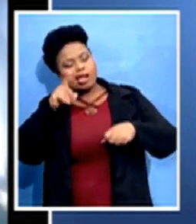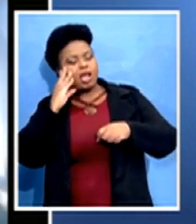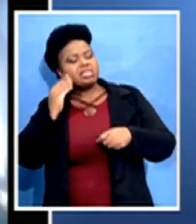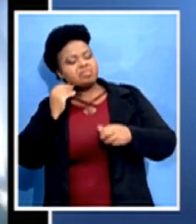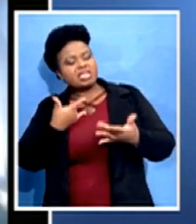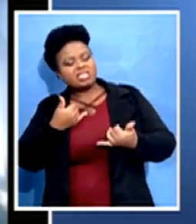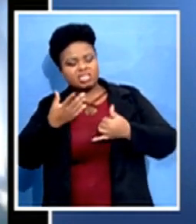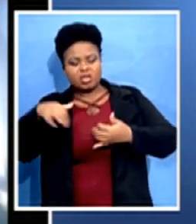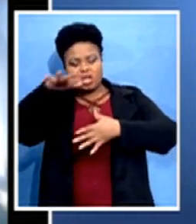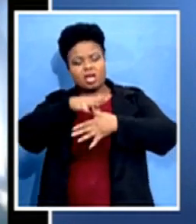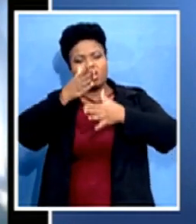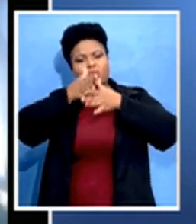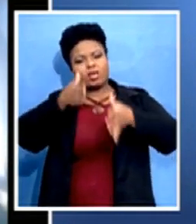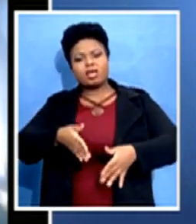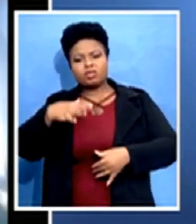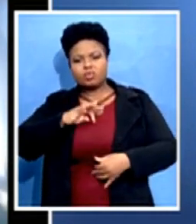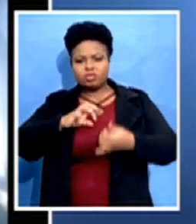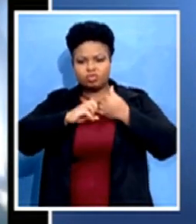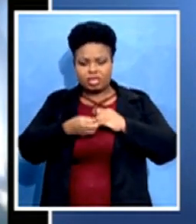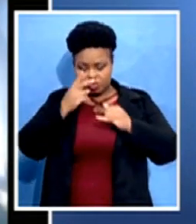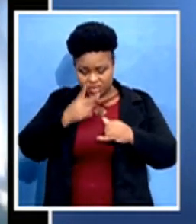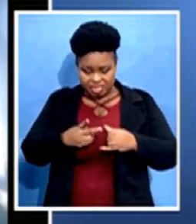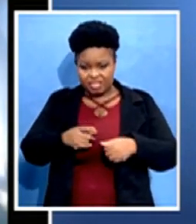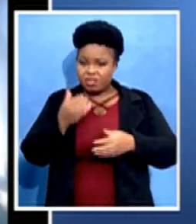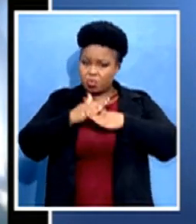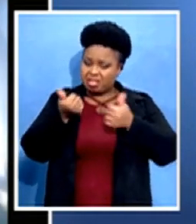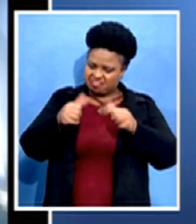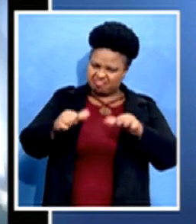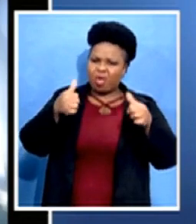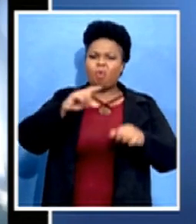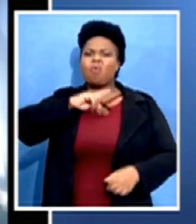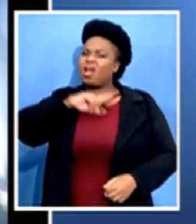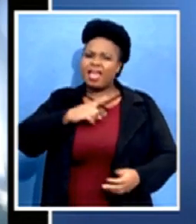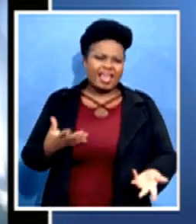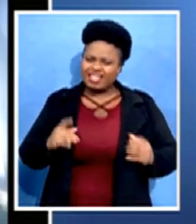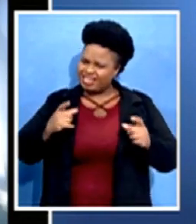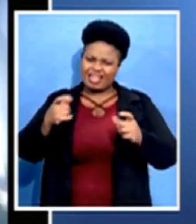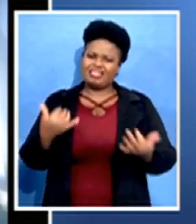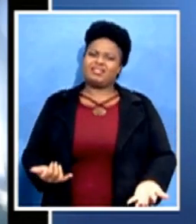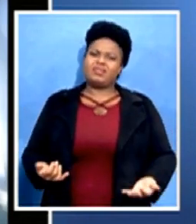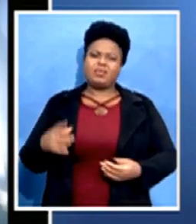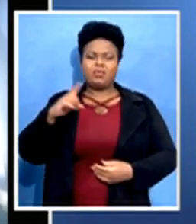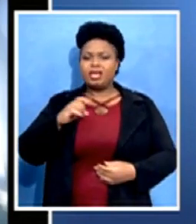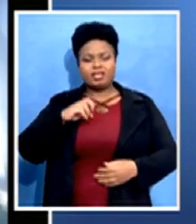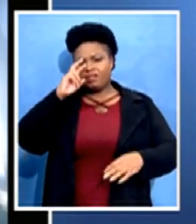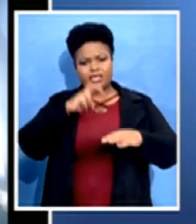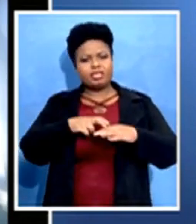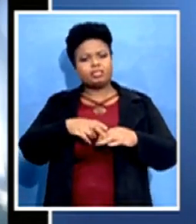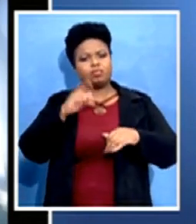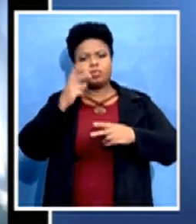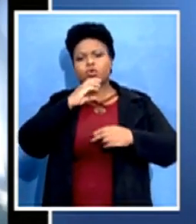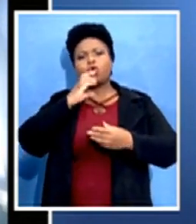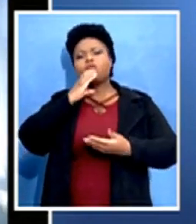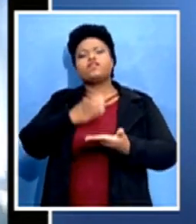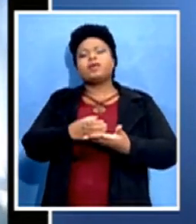the vaccine? Why? Why is that? Why the rush? If it still needs to be trialed, this vaccine. So on the